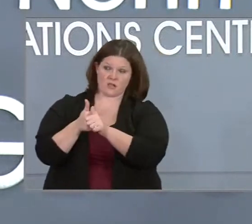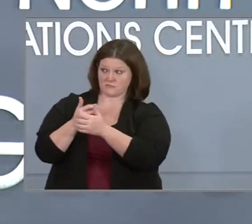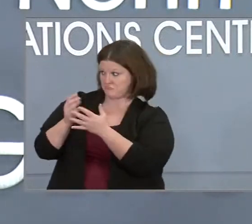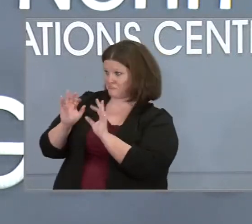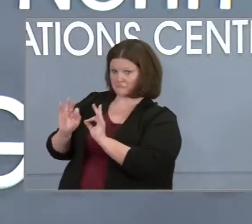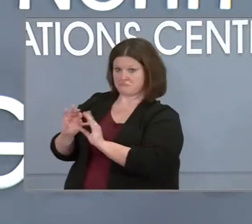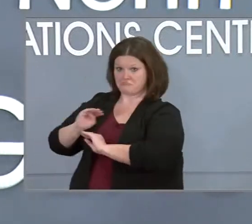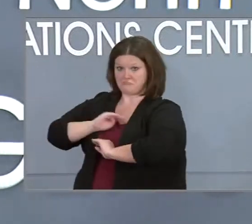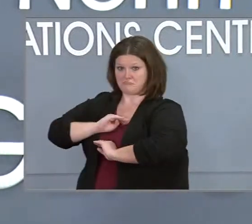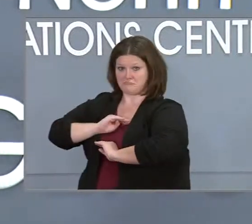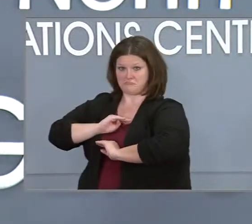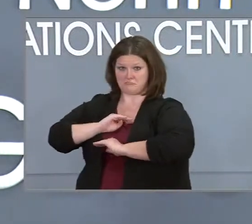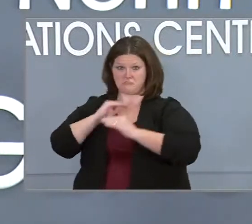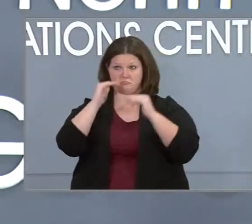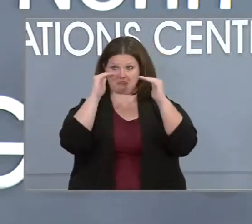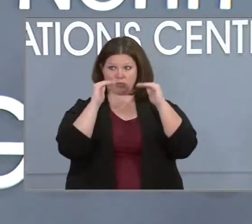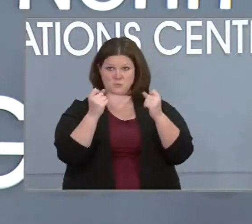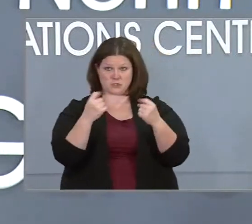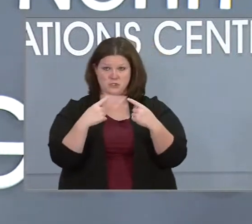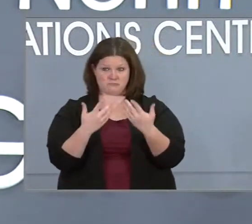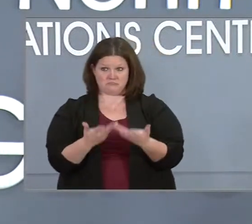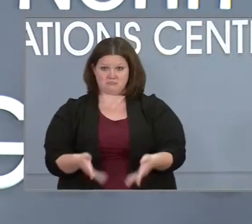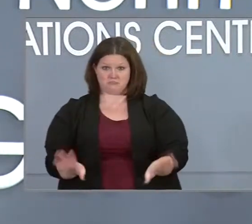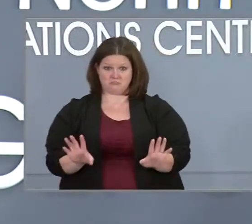it. Next question.